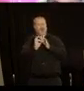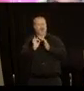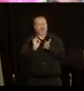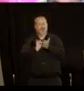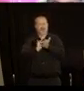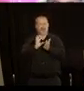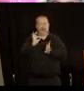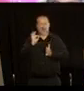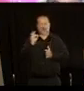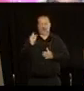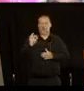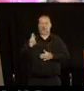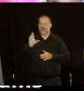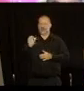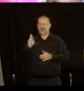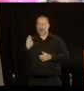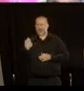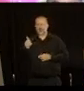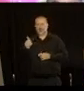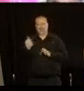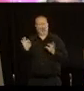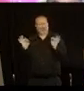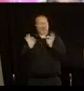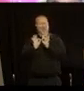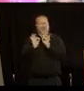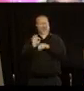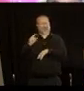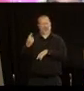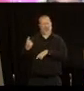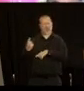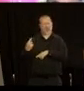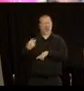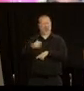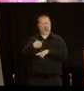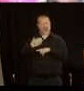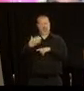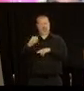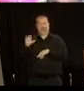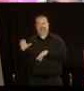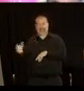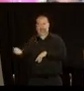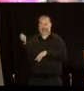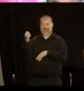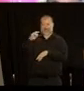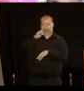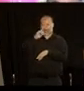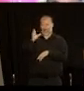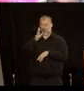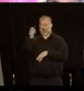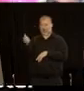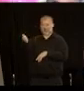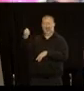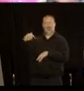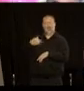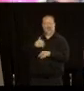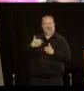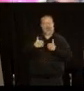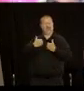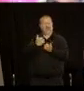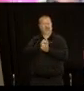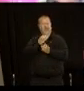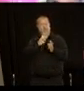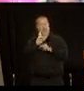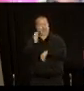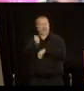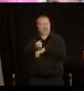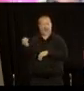foster care, right? It's so important that in those situations when we remove a child from their parents' home, that we have a loving home that